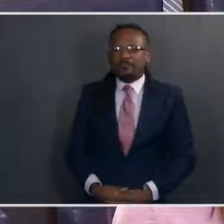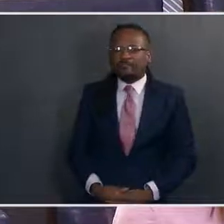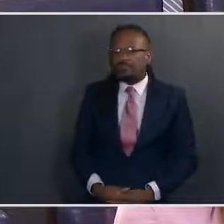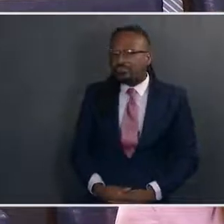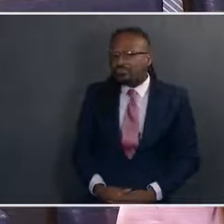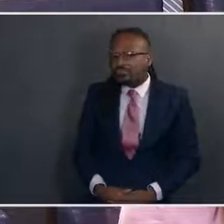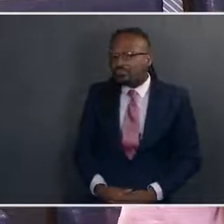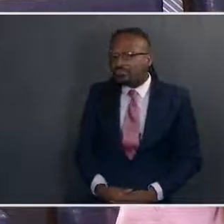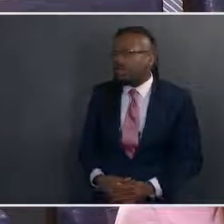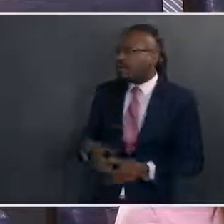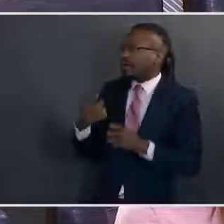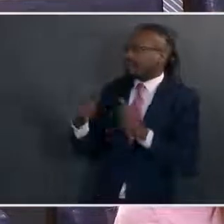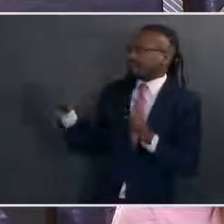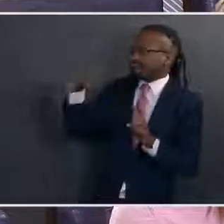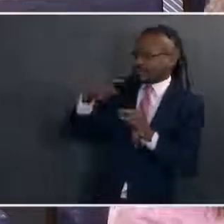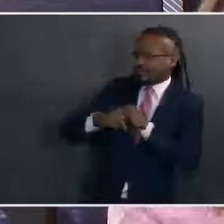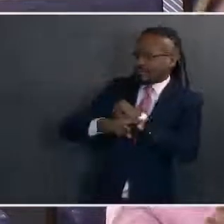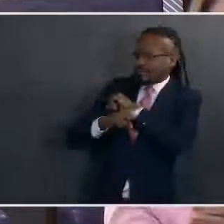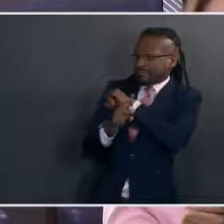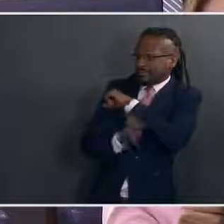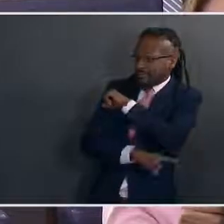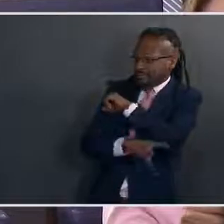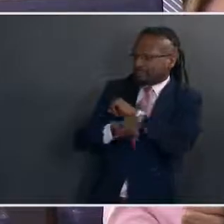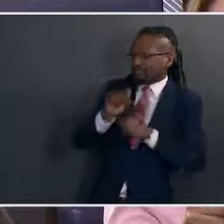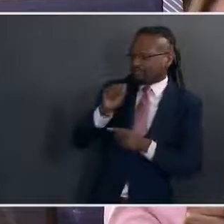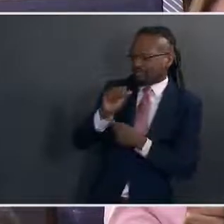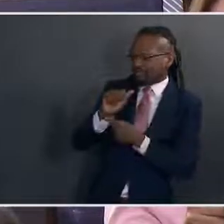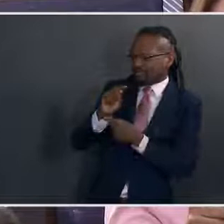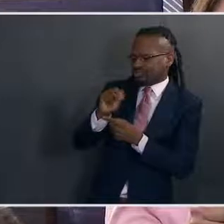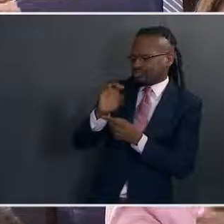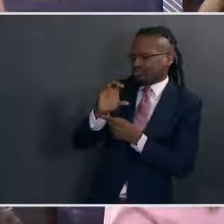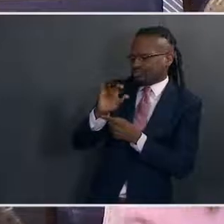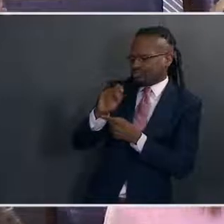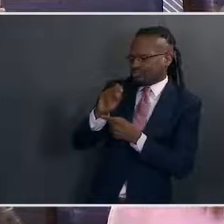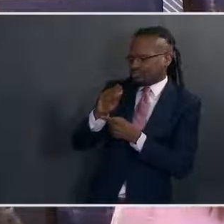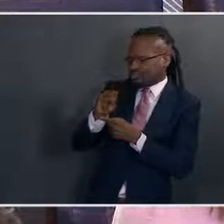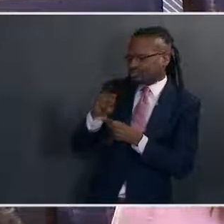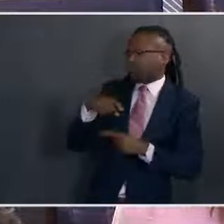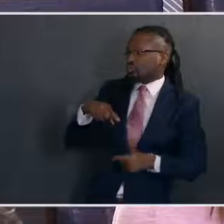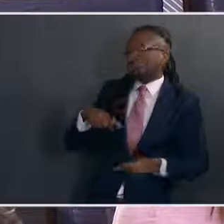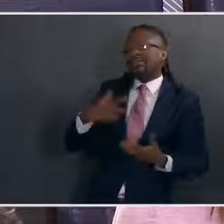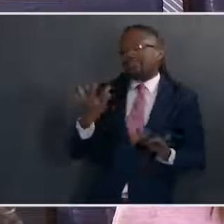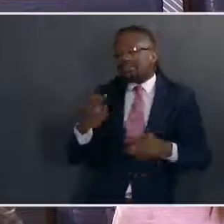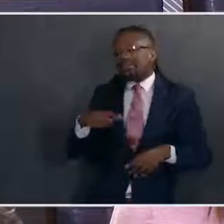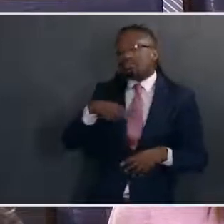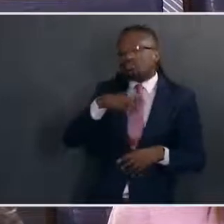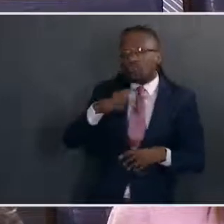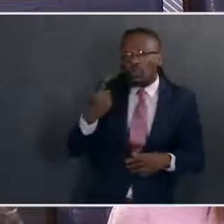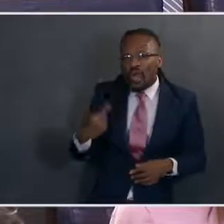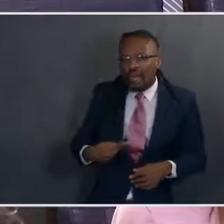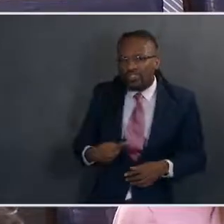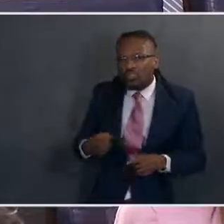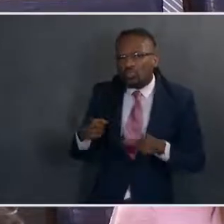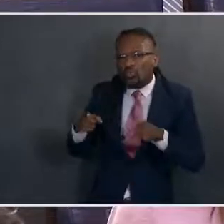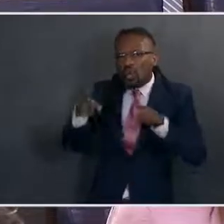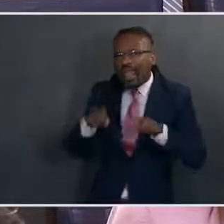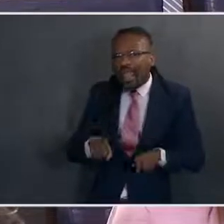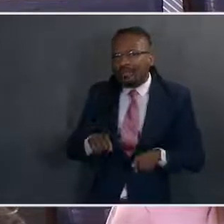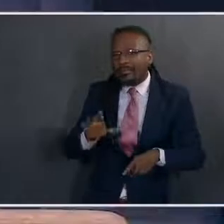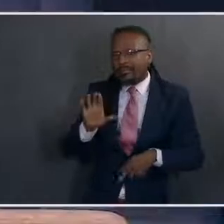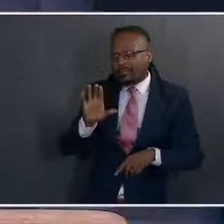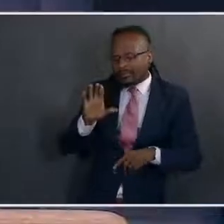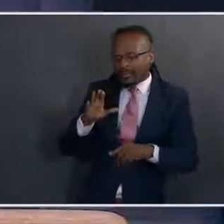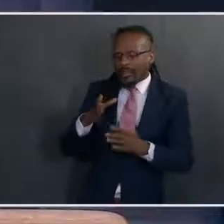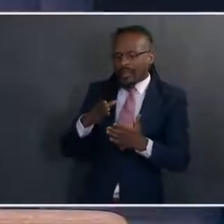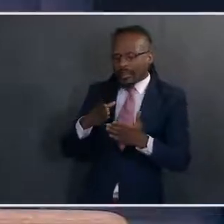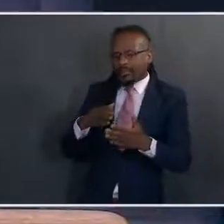Again on sanctions, this time on Russia, is there any discussion of targeting people close to Putin over what's happening with Navalny and the opposition there? And